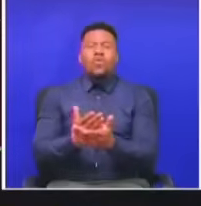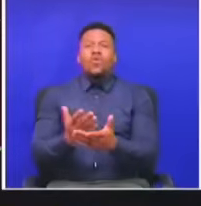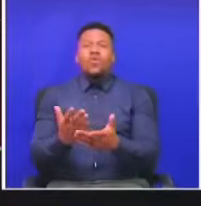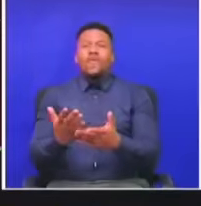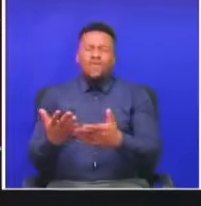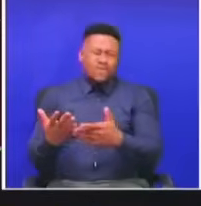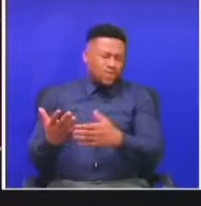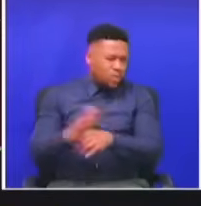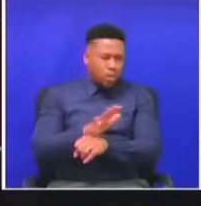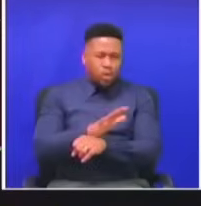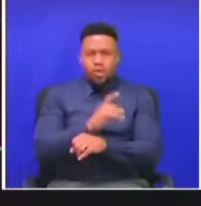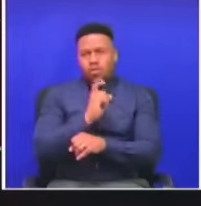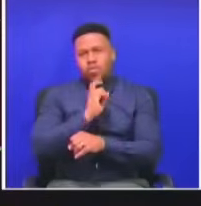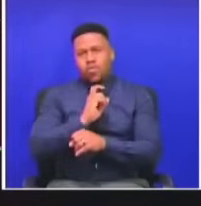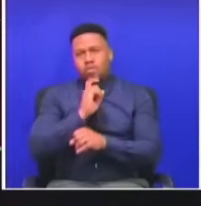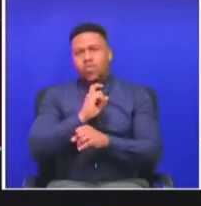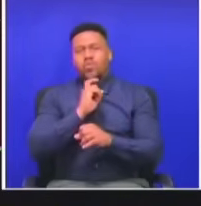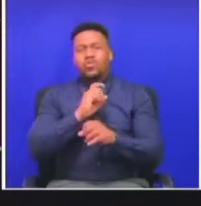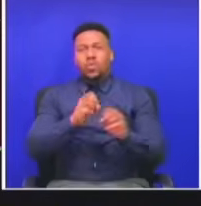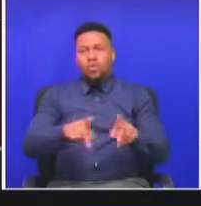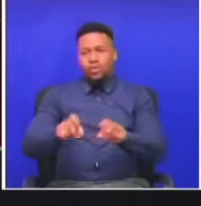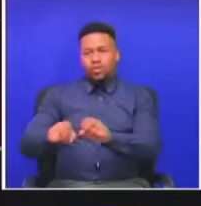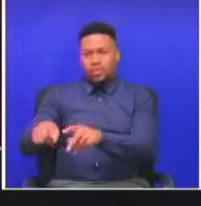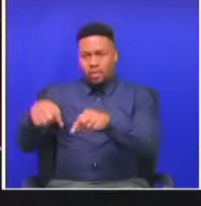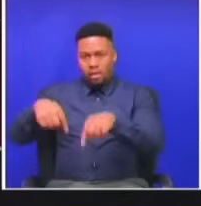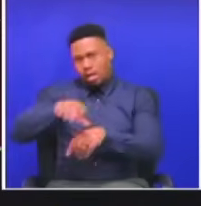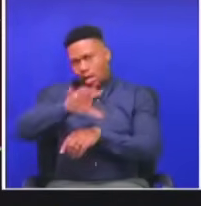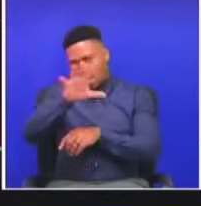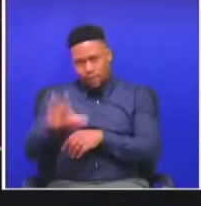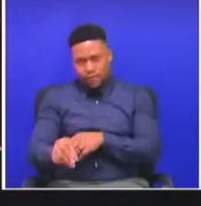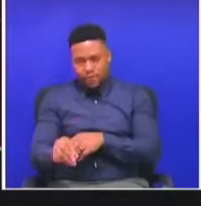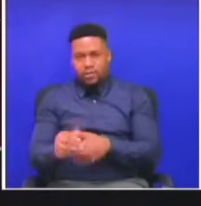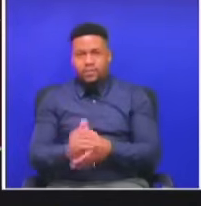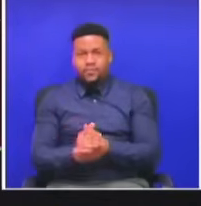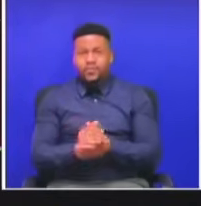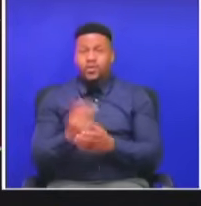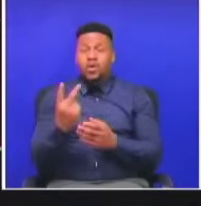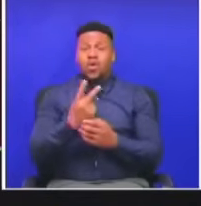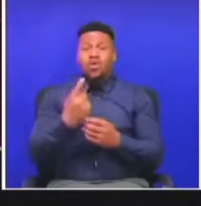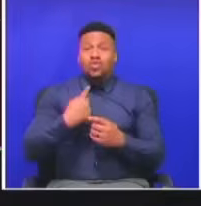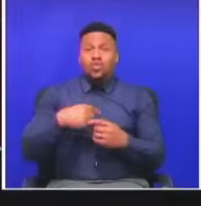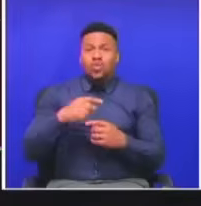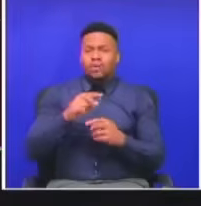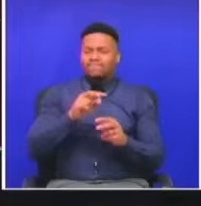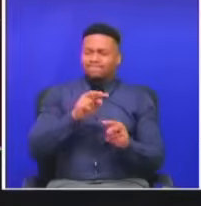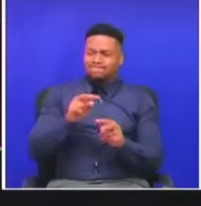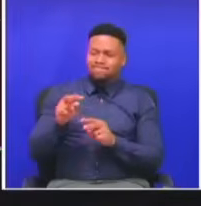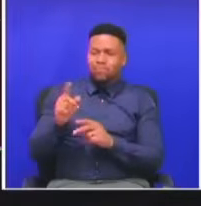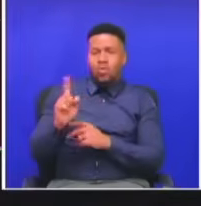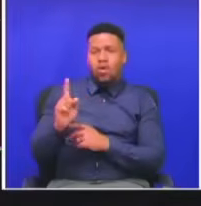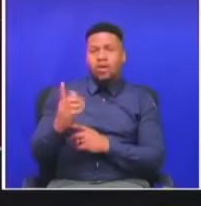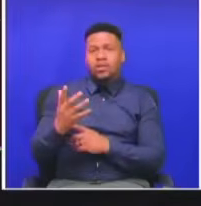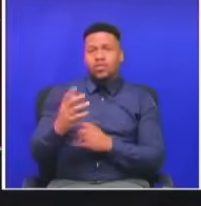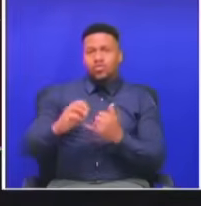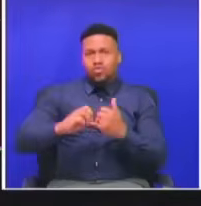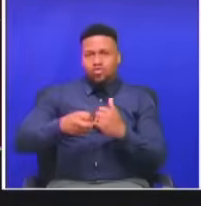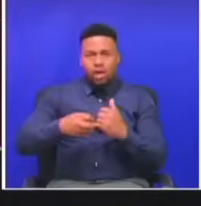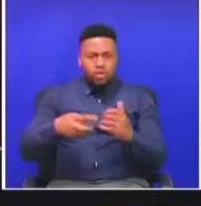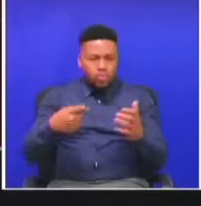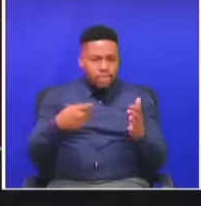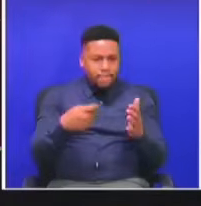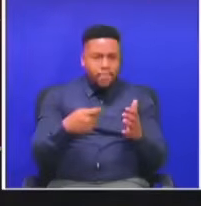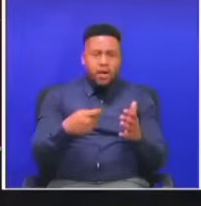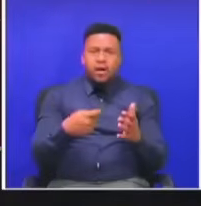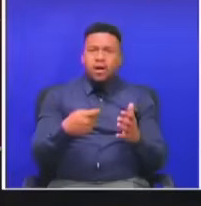Africa Continental Free Trade Area. We're also looking at better using the buying power of local consumers,